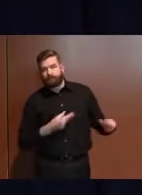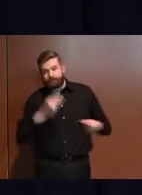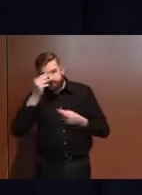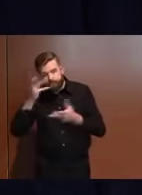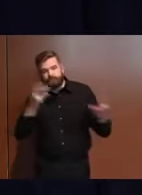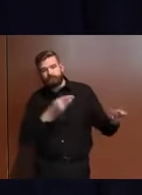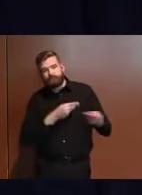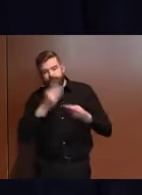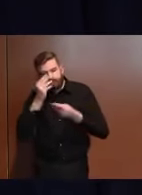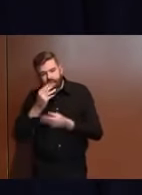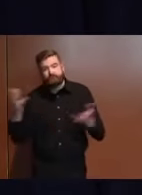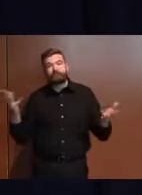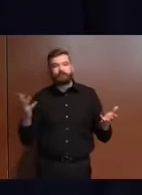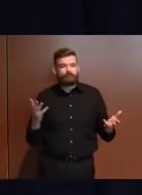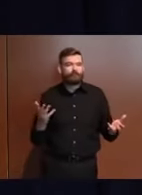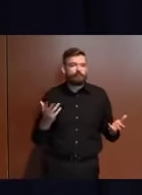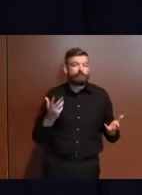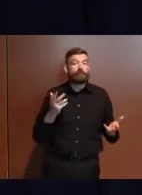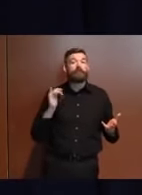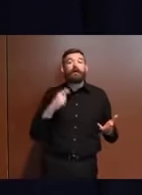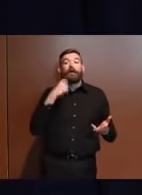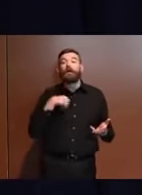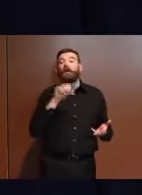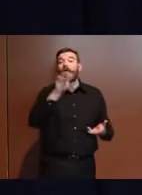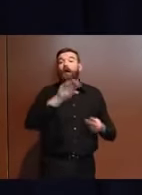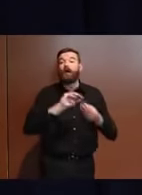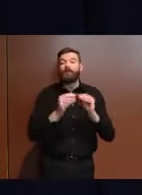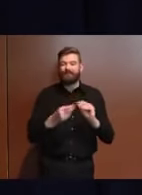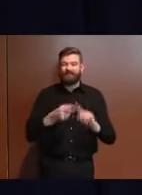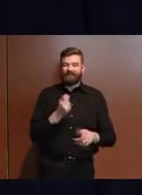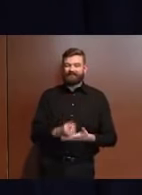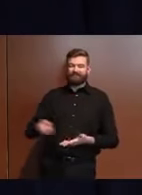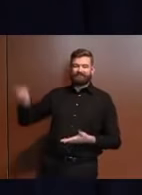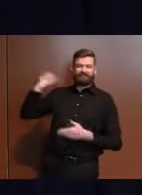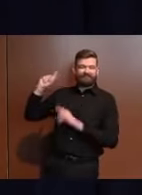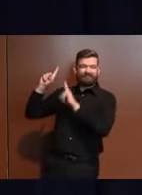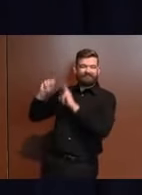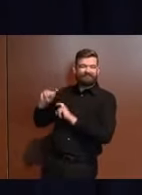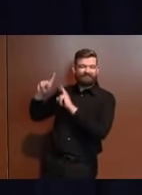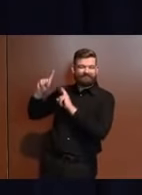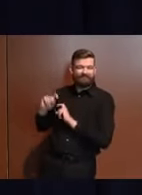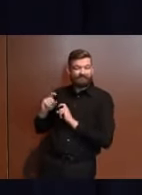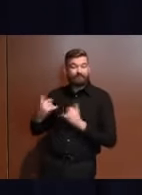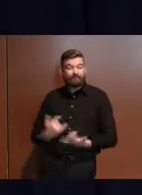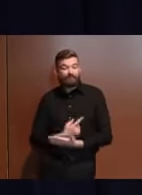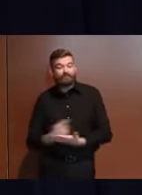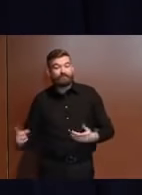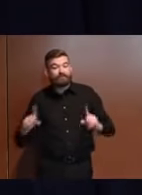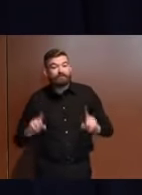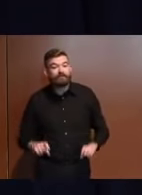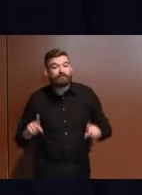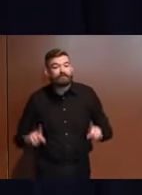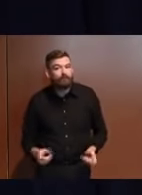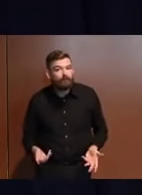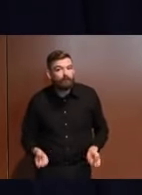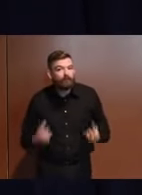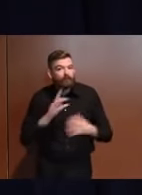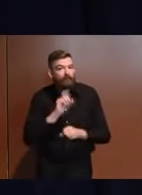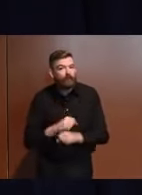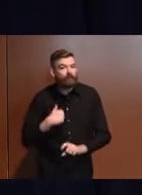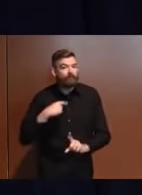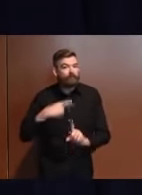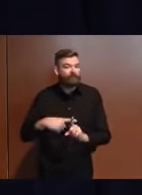tested almost a week ago. So it does not take into account our social distancing interventions.